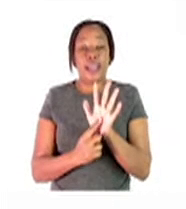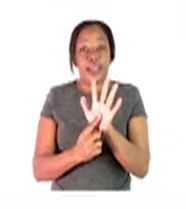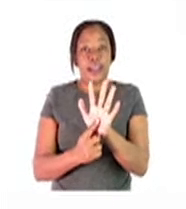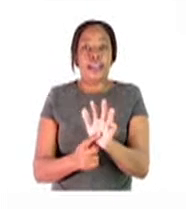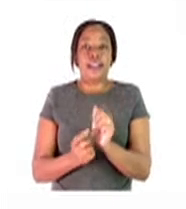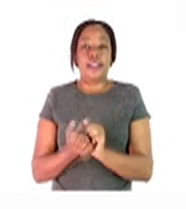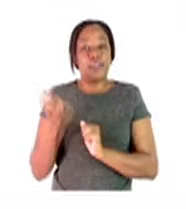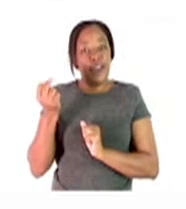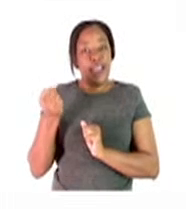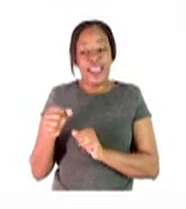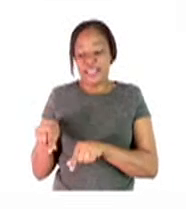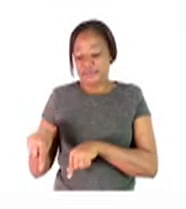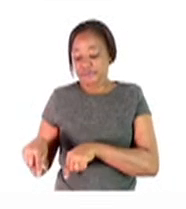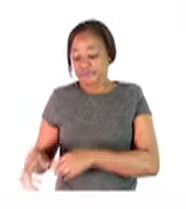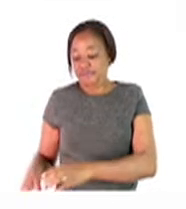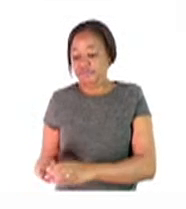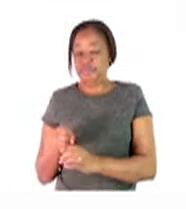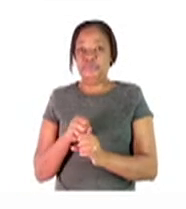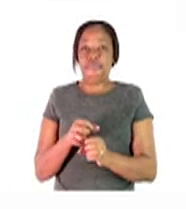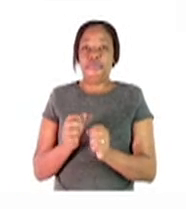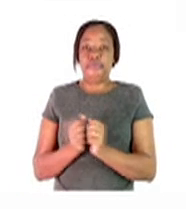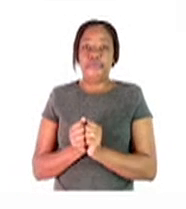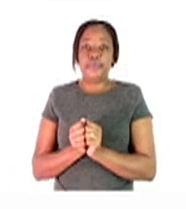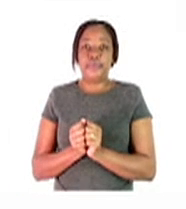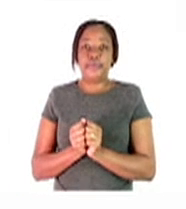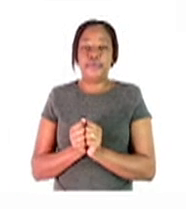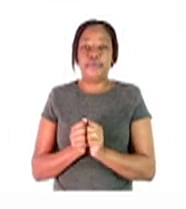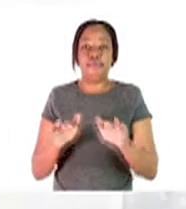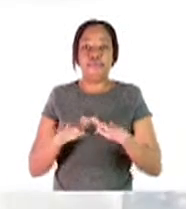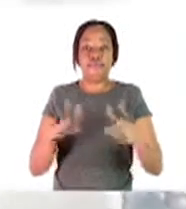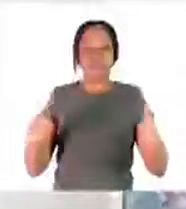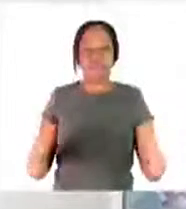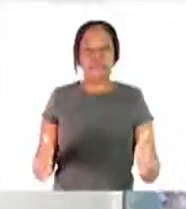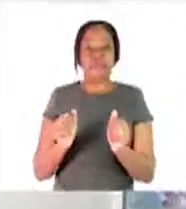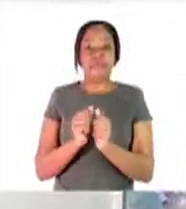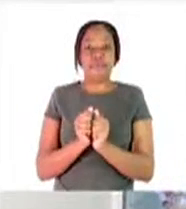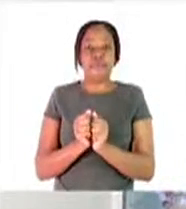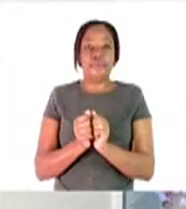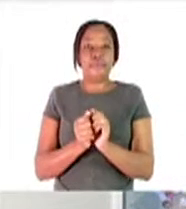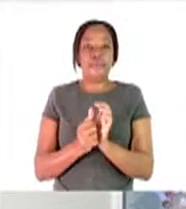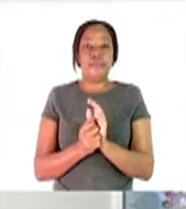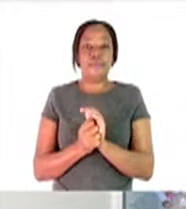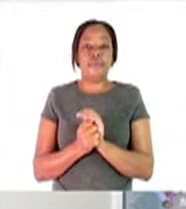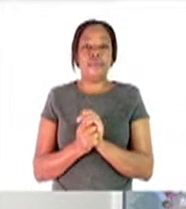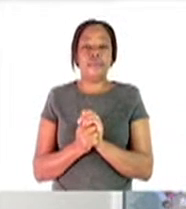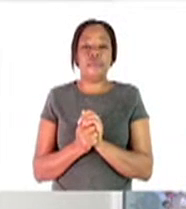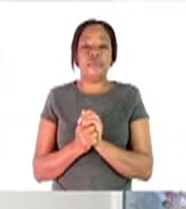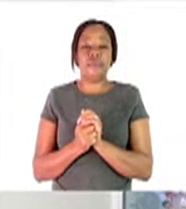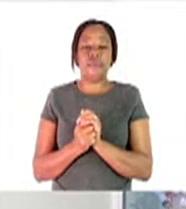Okay? So here with me on the table, I